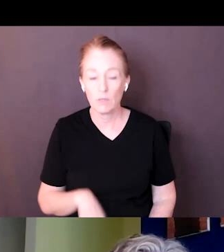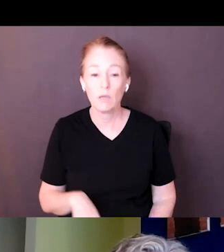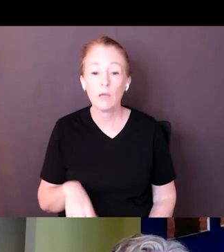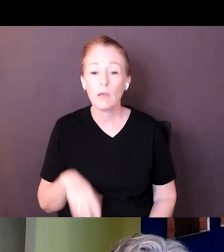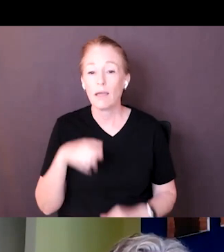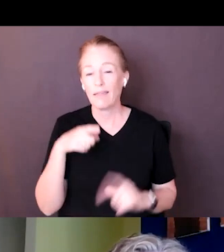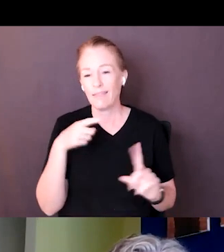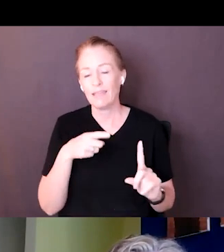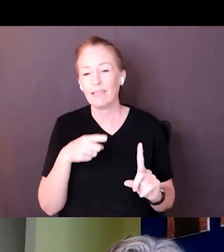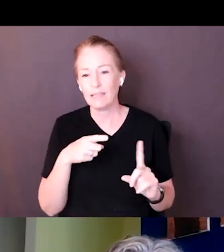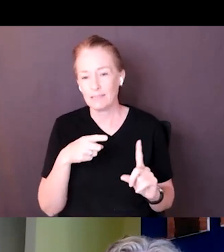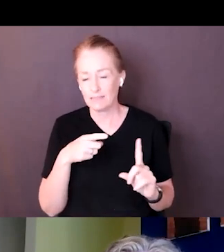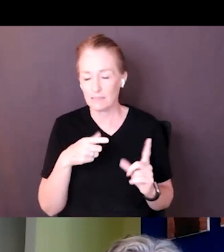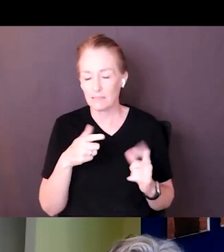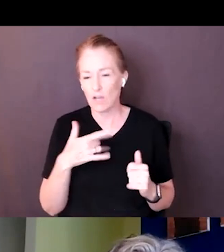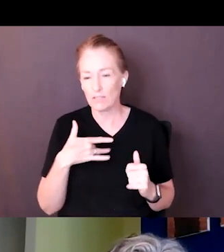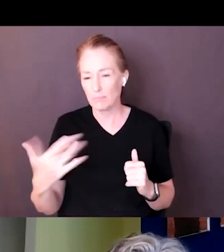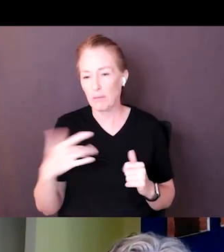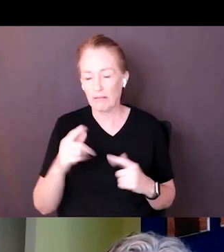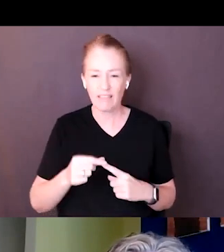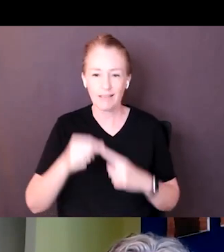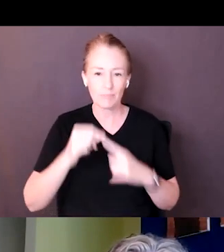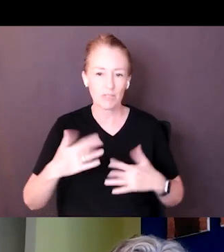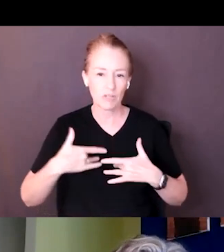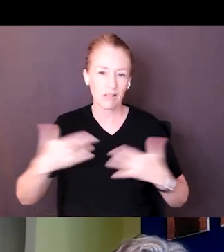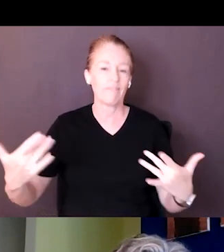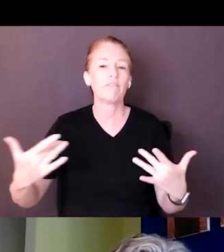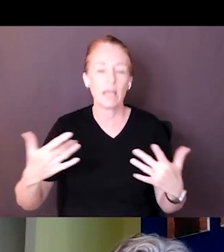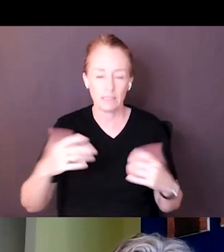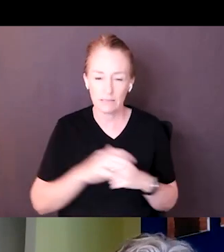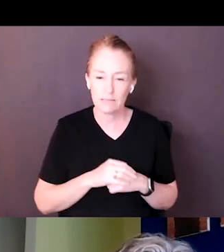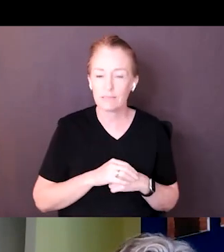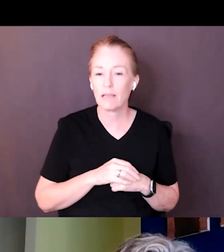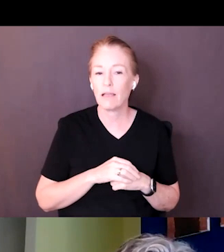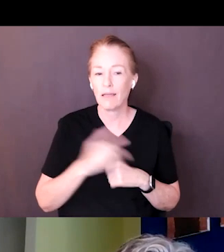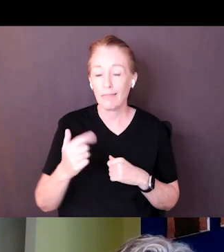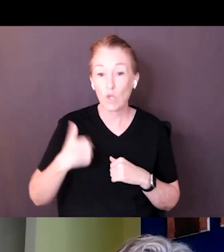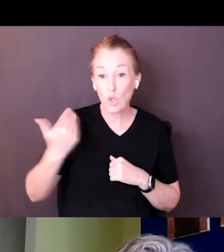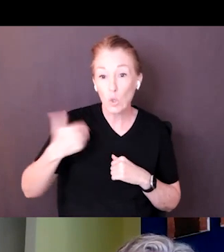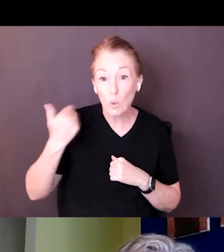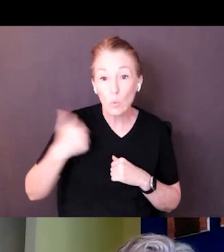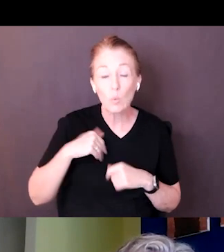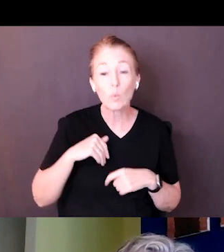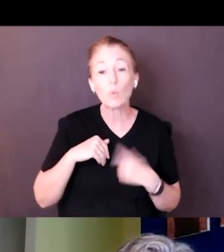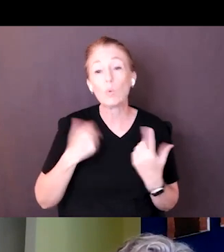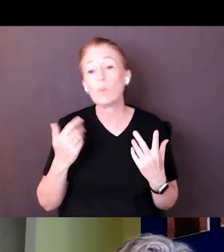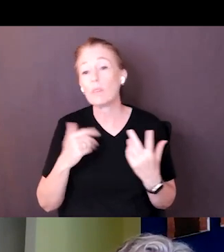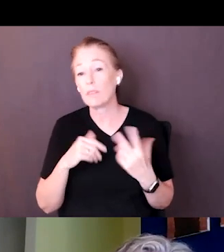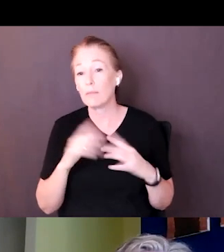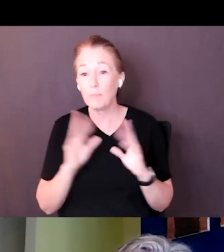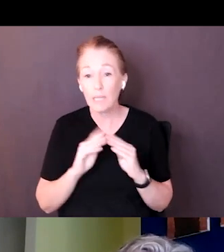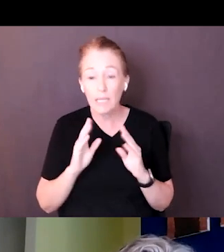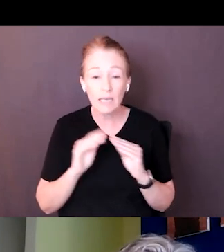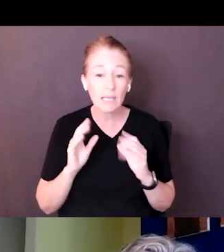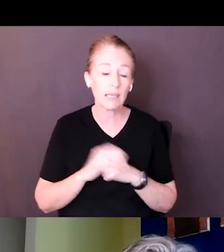events, that Youth Edition, when 988 went live, when there's a technology edition.